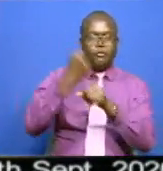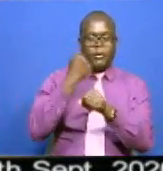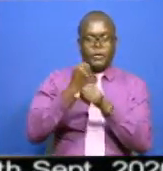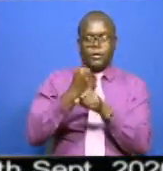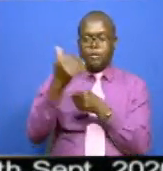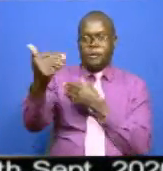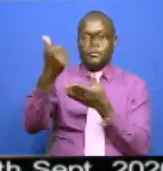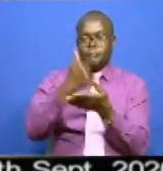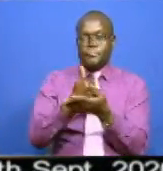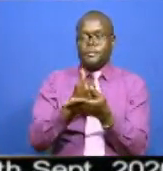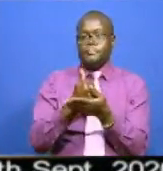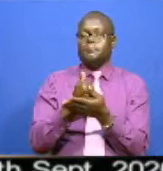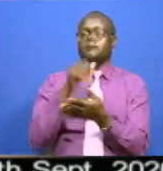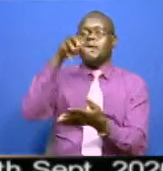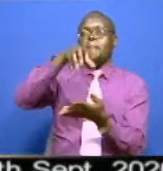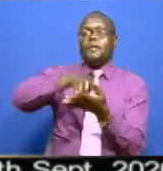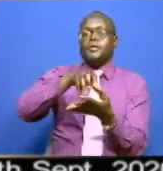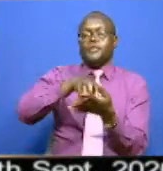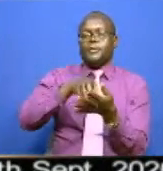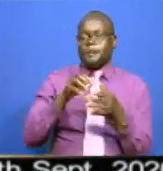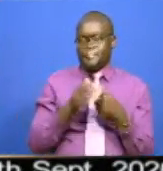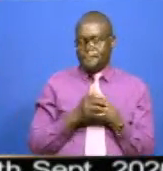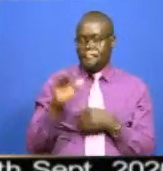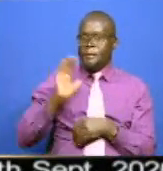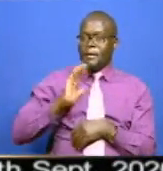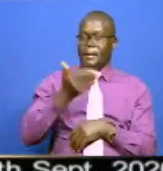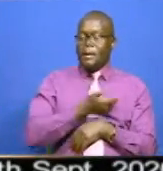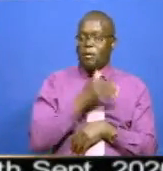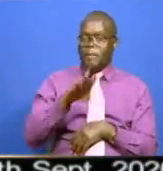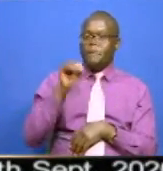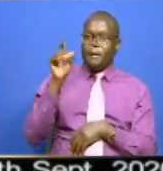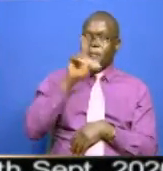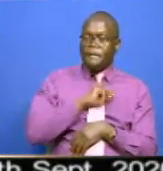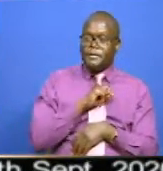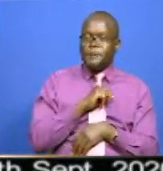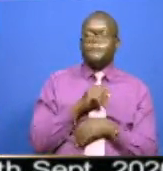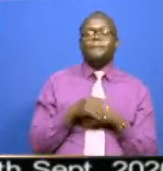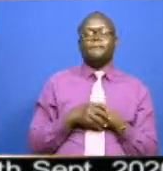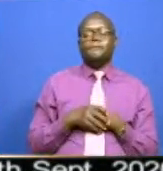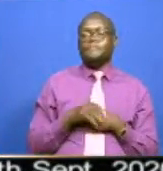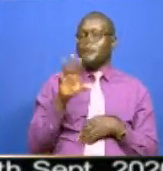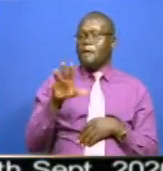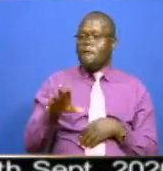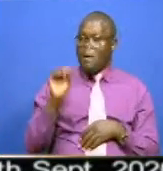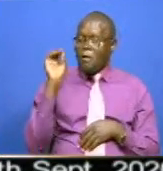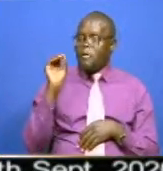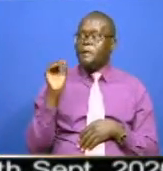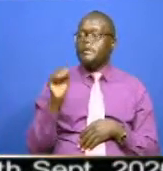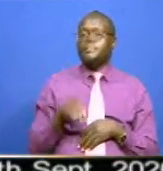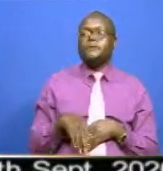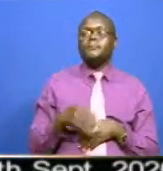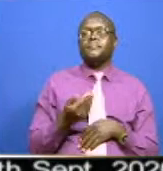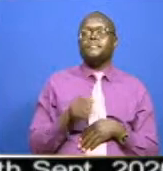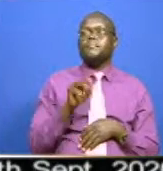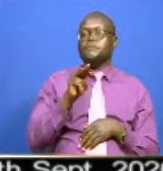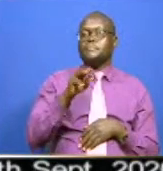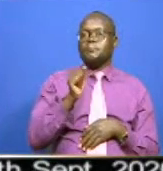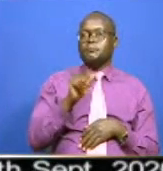appointment of the said positions. The committee found that Mukore